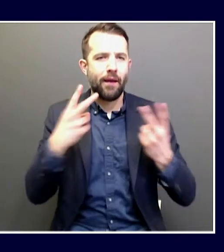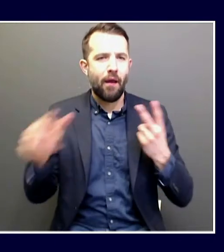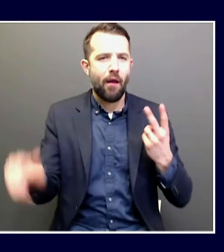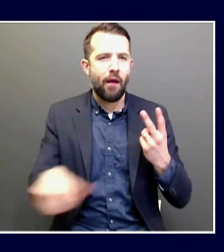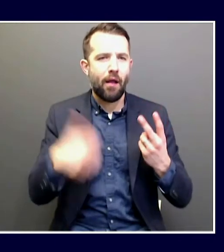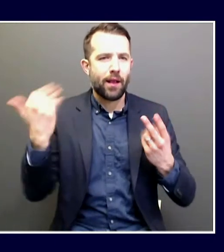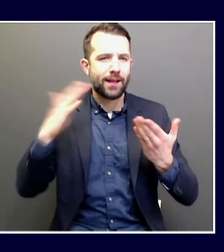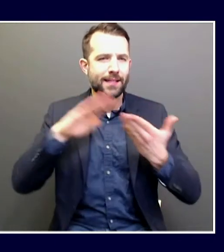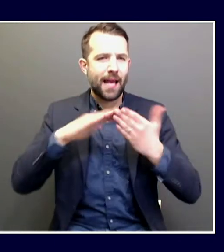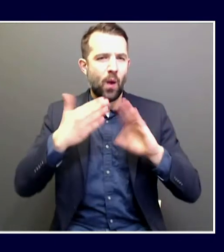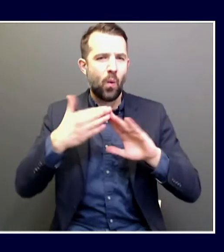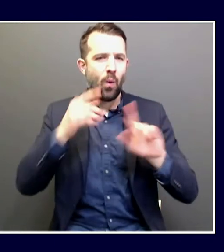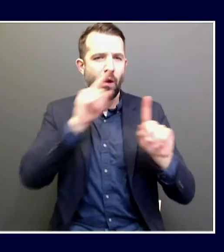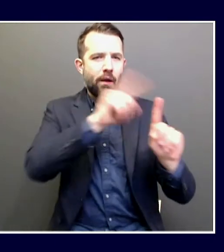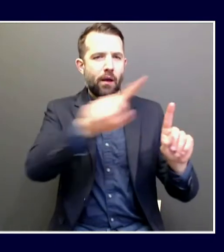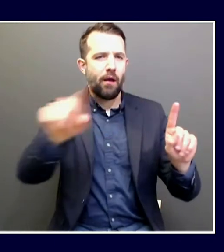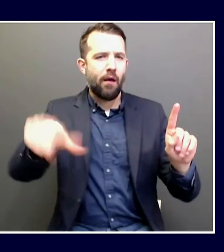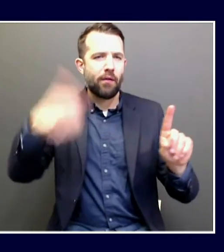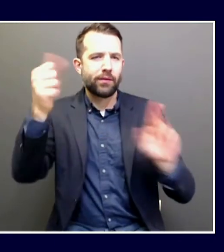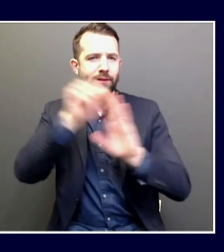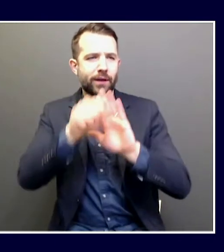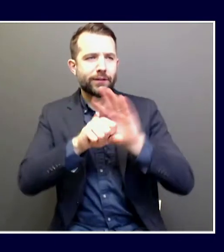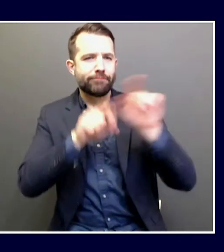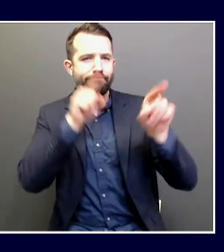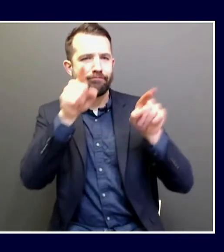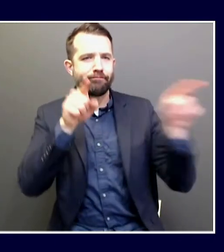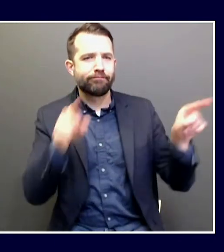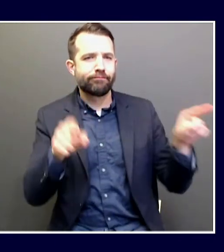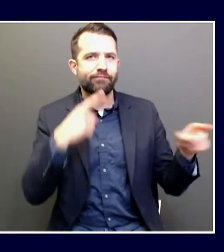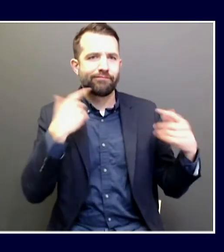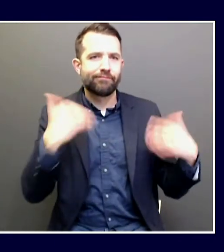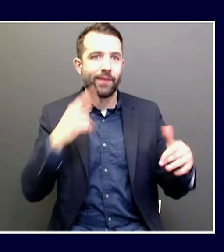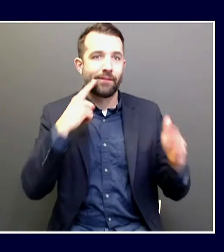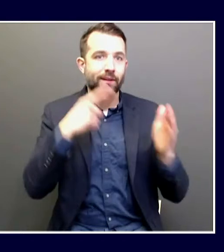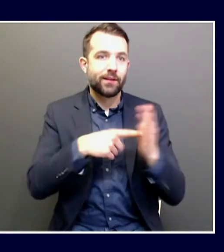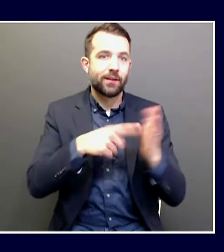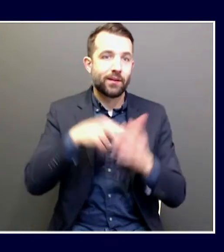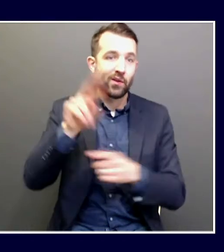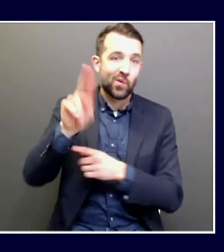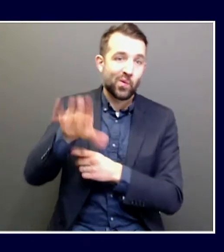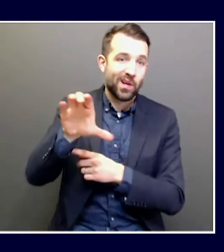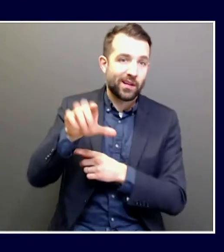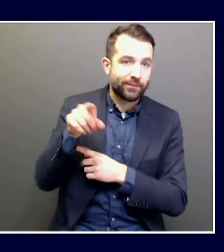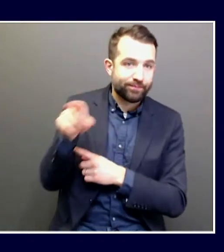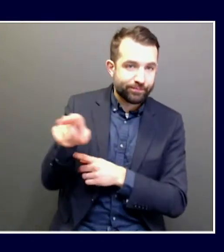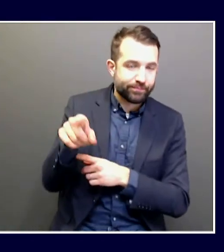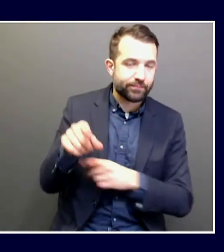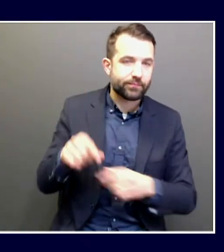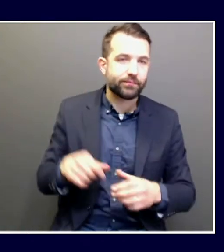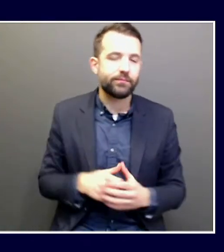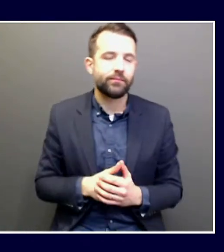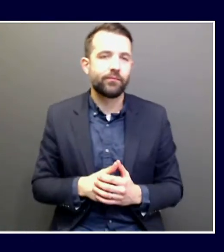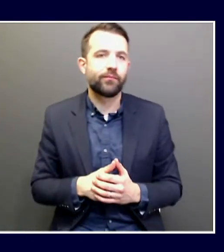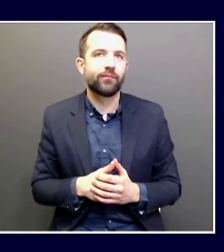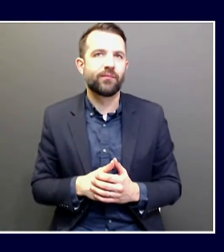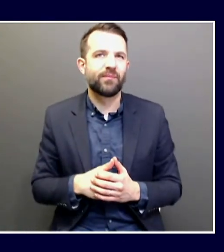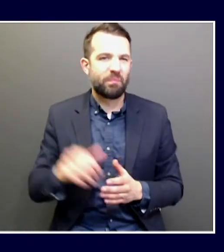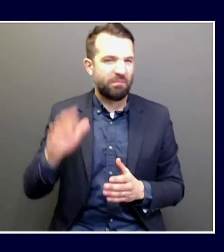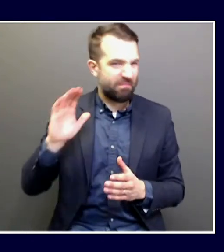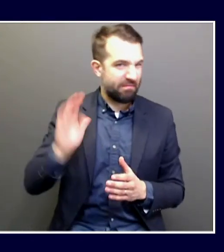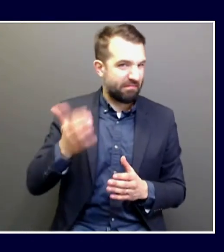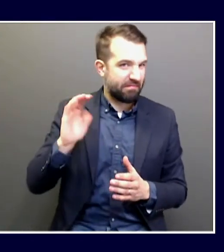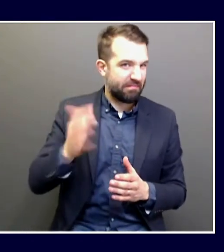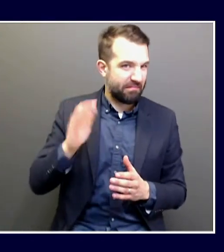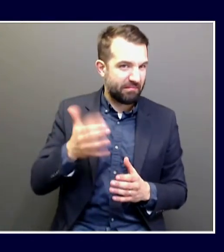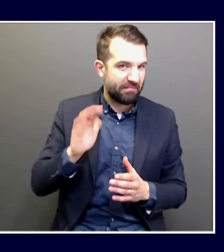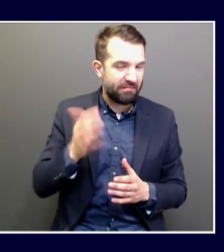especially very, very populated cities like New York City, for example, that we seem to be at the